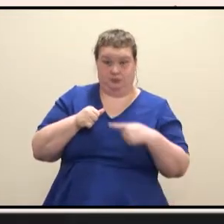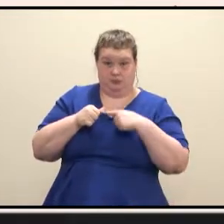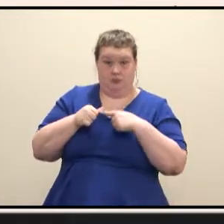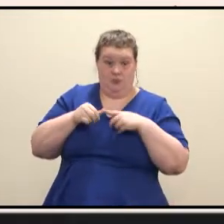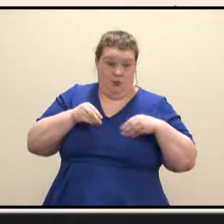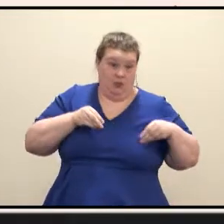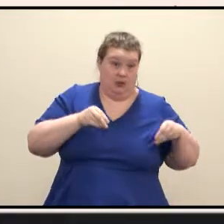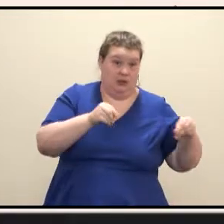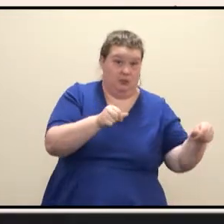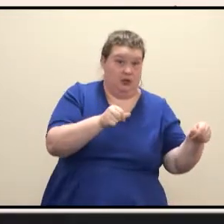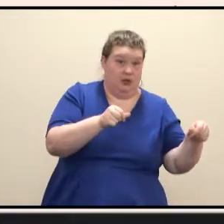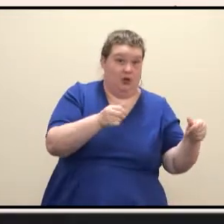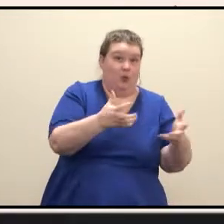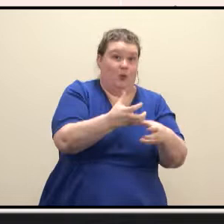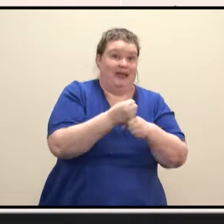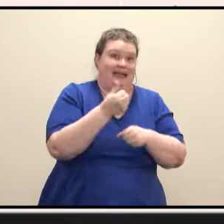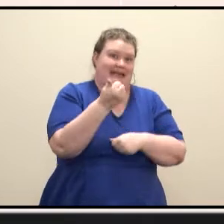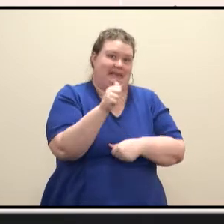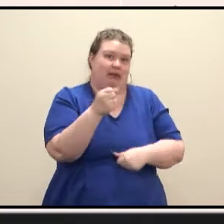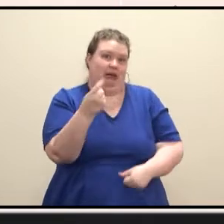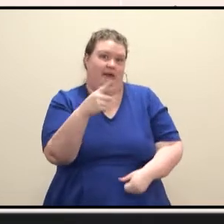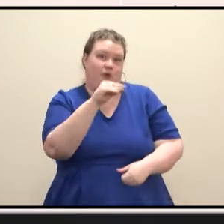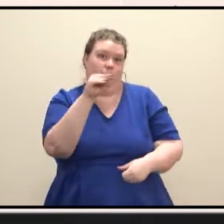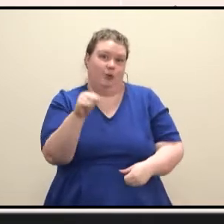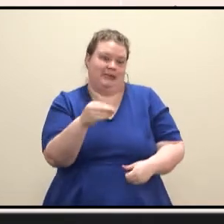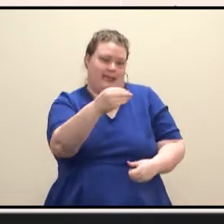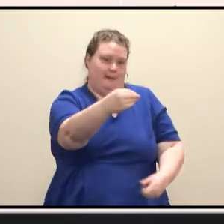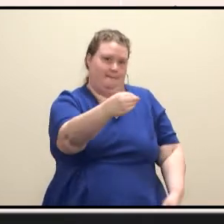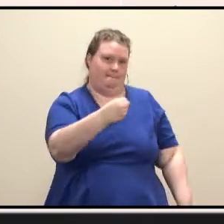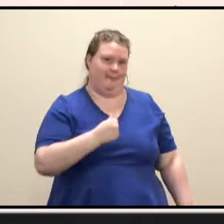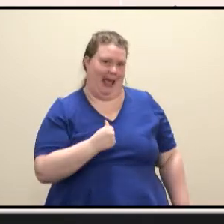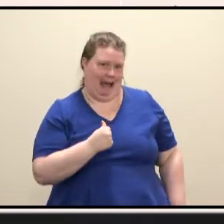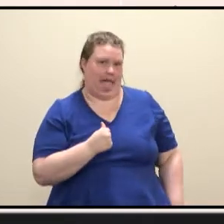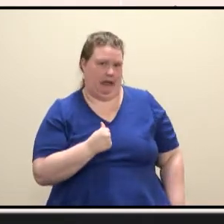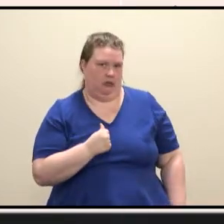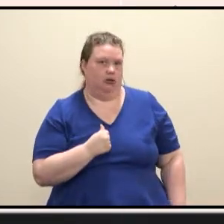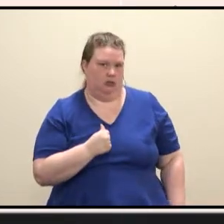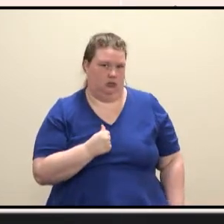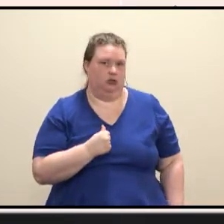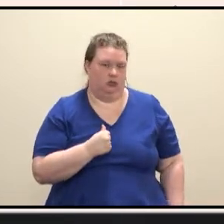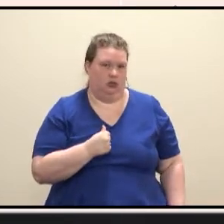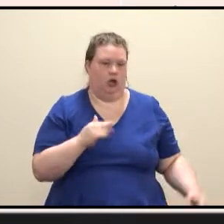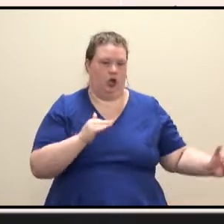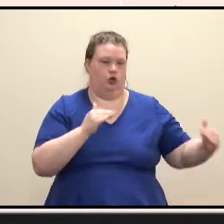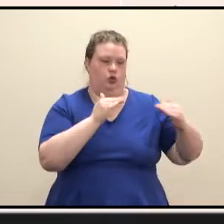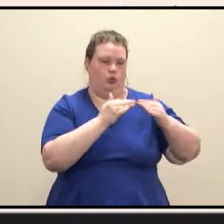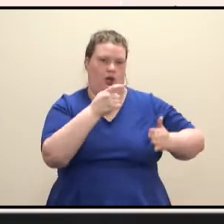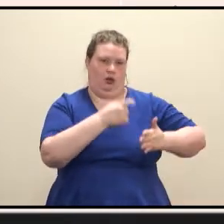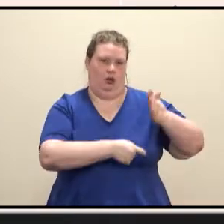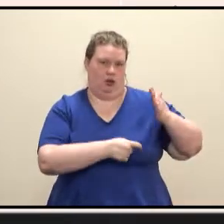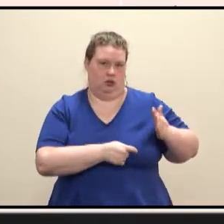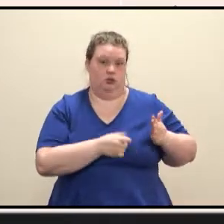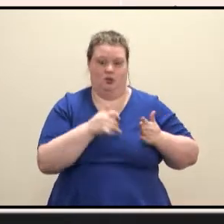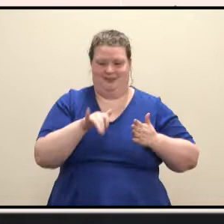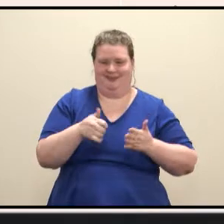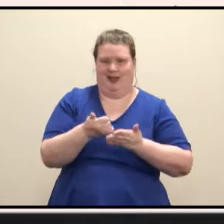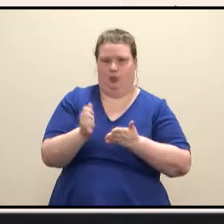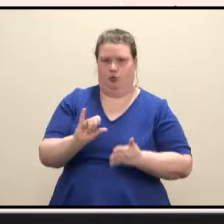about 10-11% back into our general fund for indirect costs. So that's helping out the general fund as